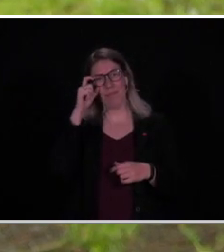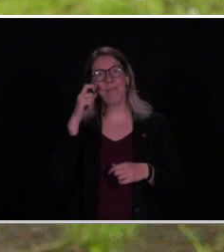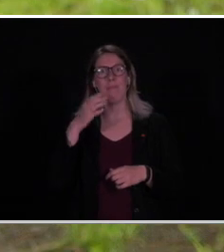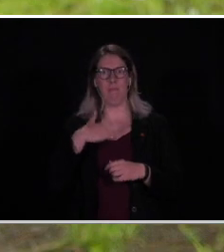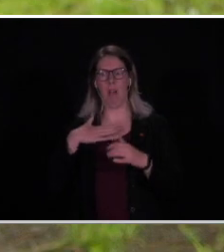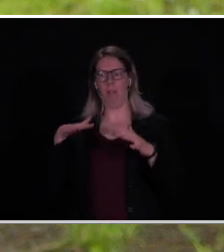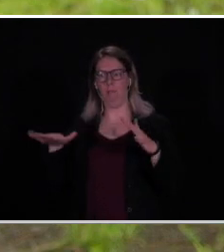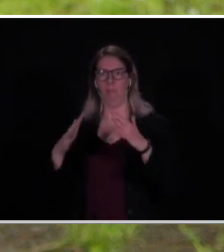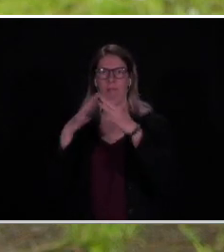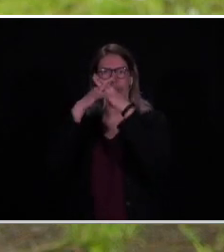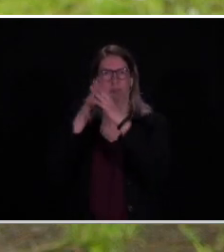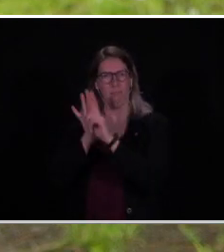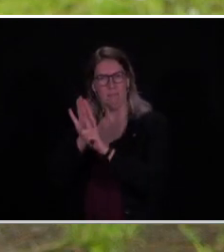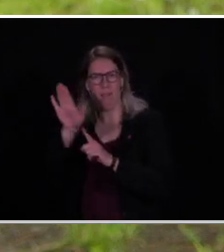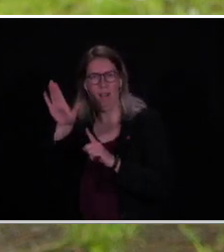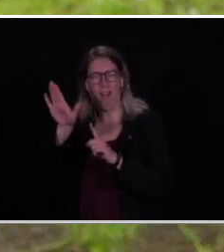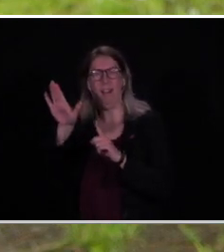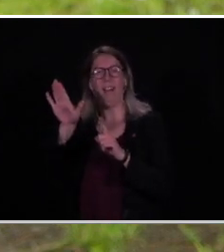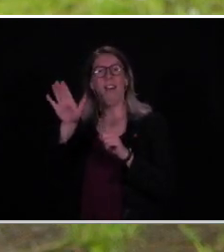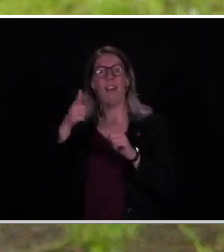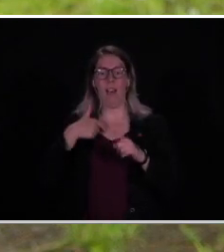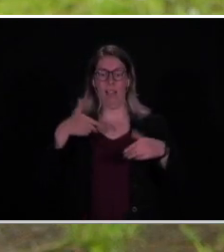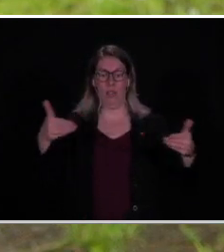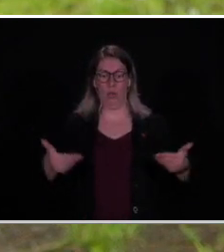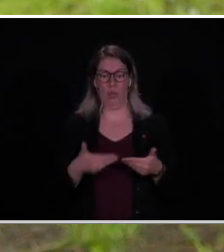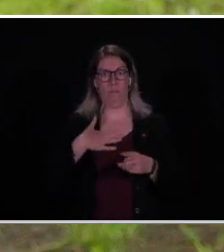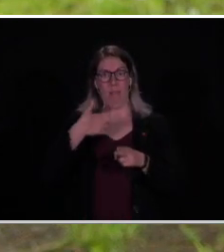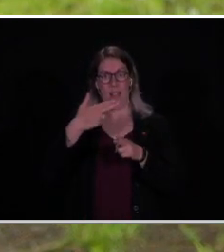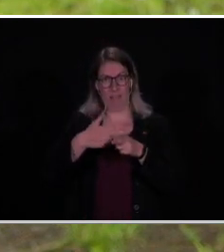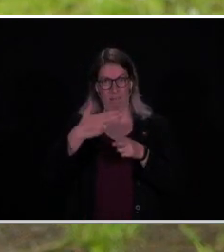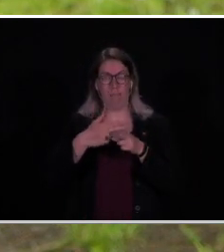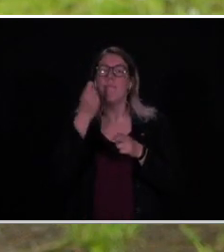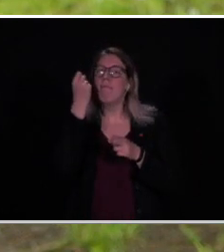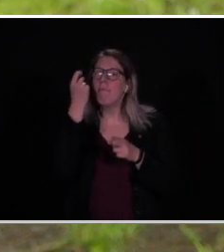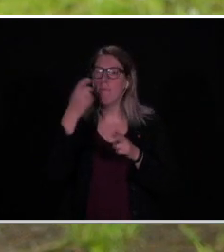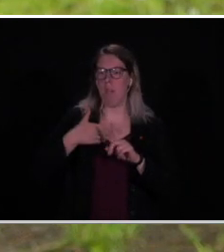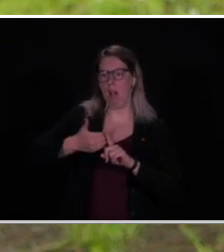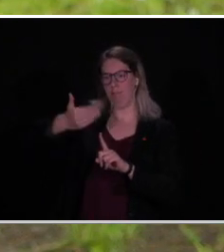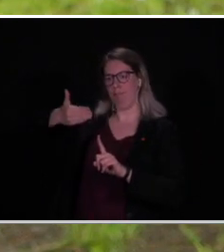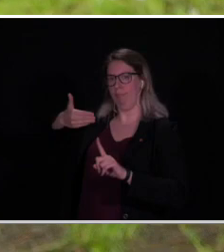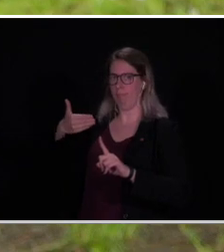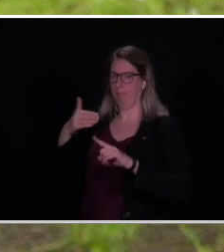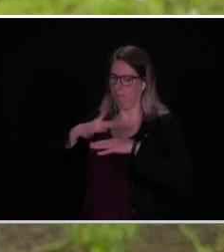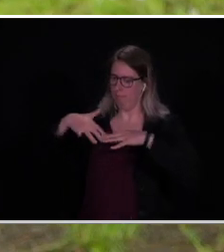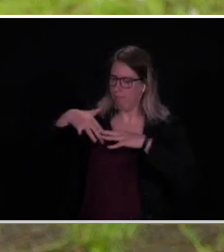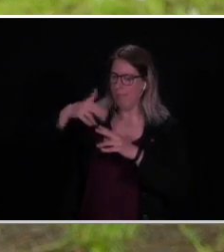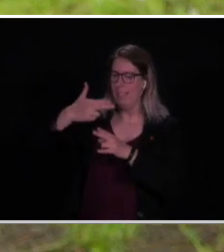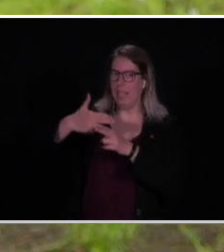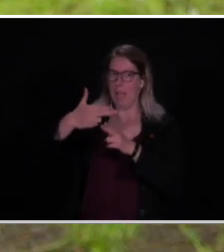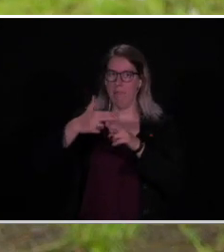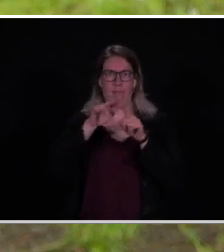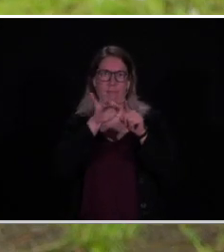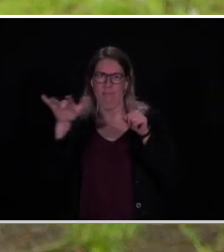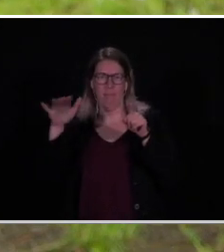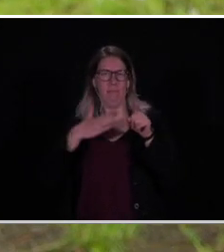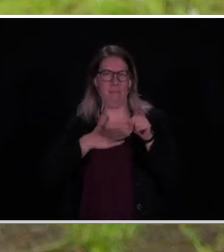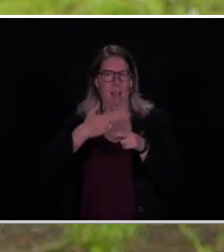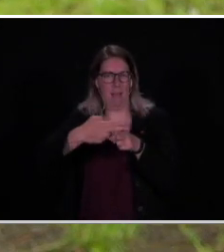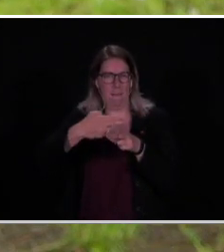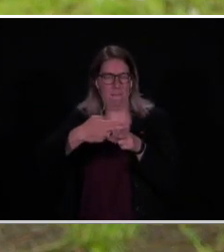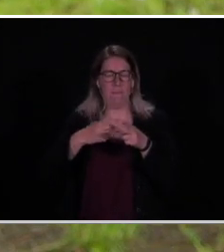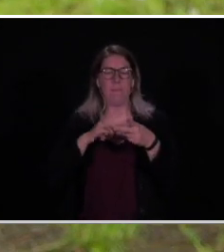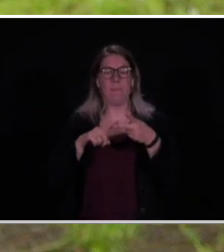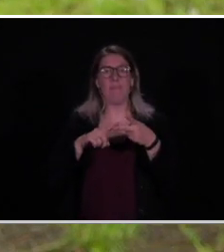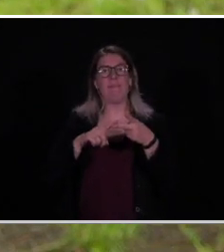way, our protocol is I introduced myself to you with my ancestral name. I carry the name Ansachlot. I